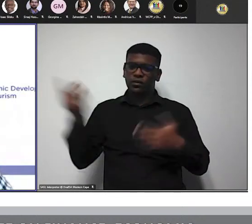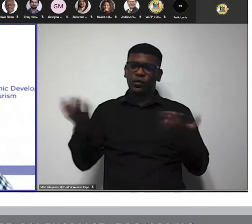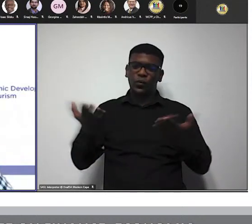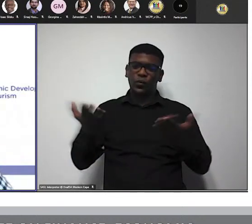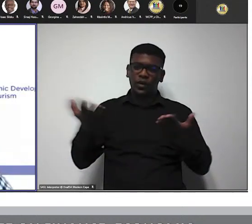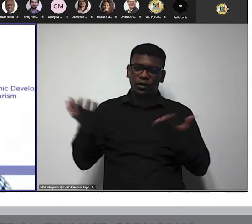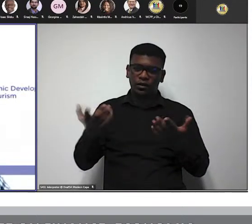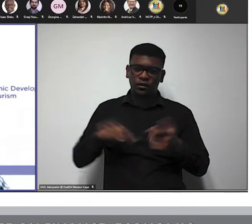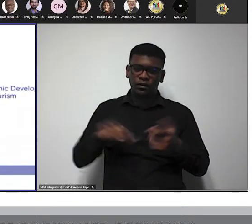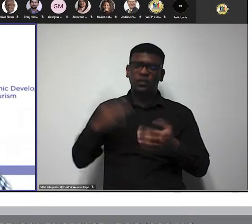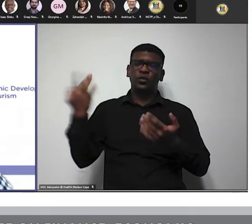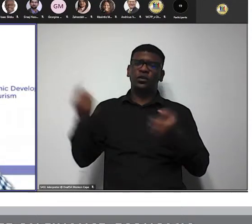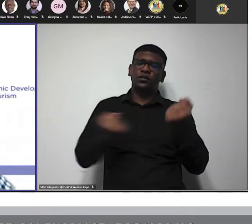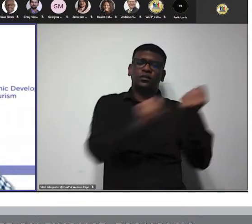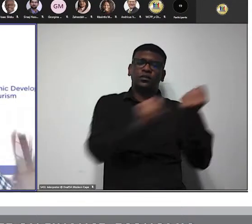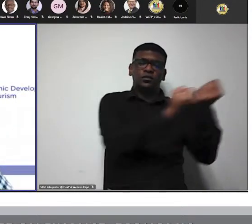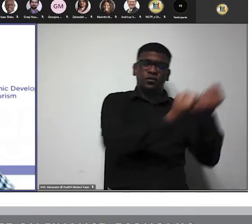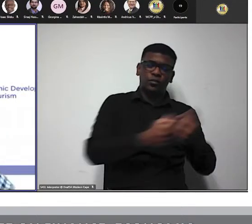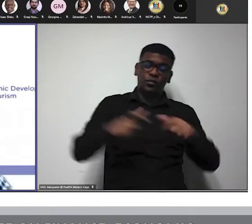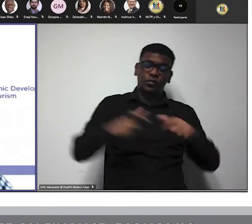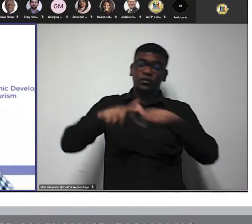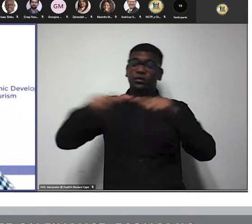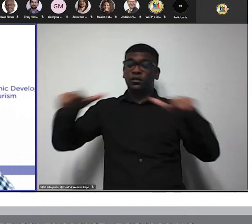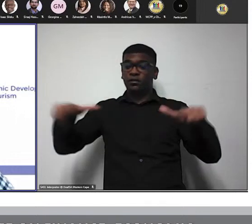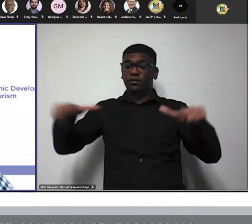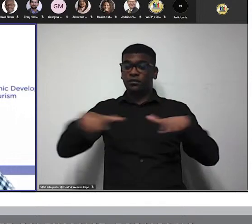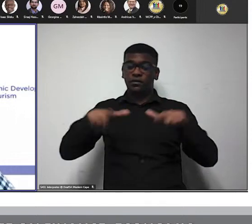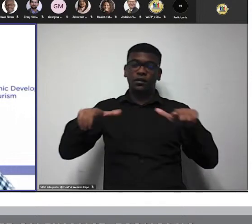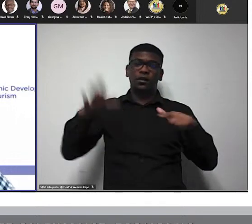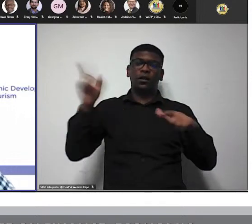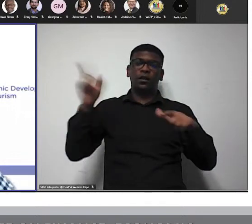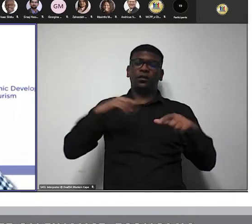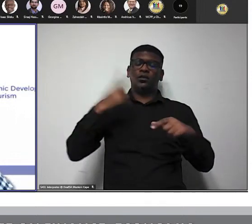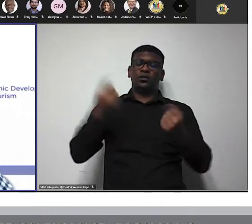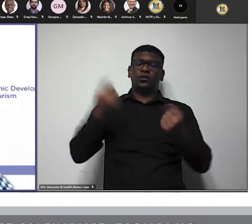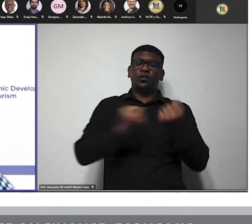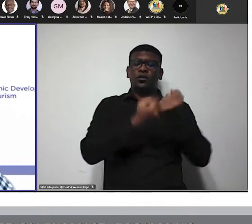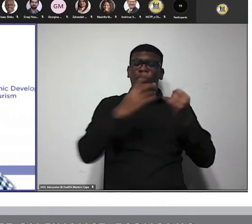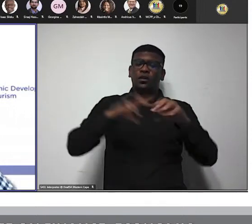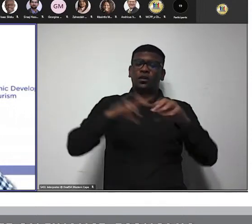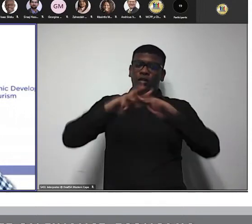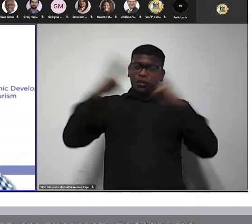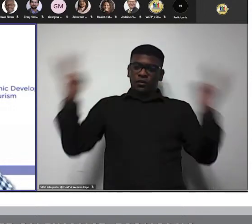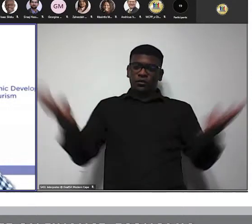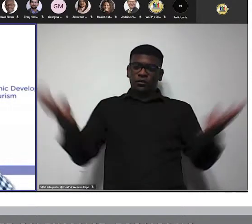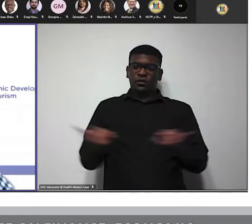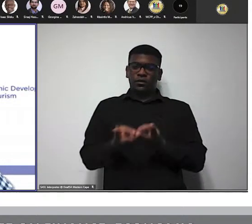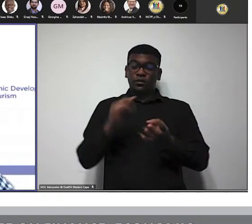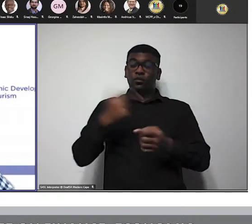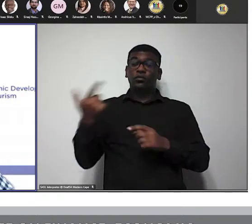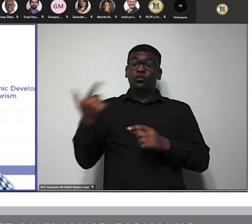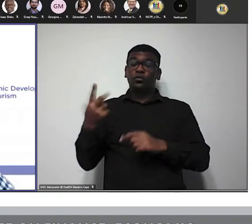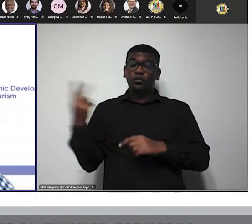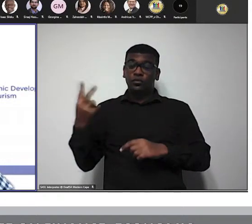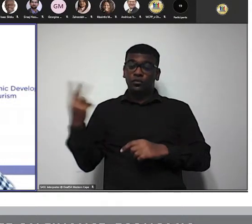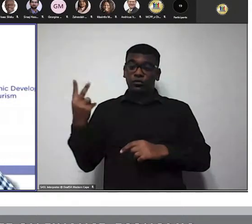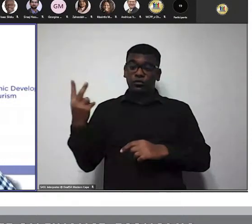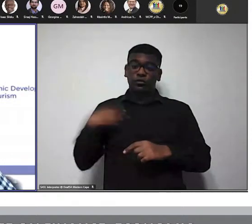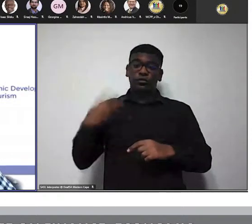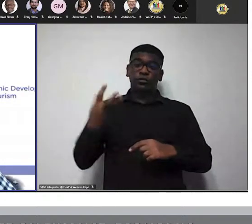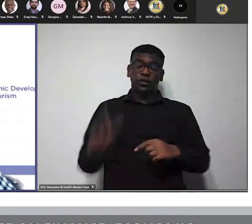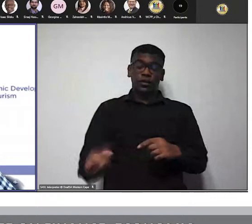what's their support level in terms of accessing different markets across the globe. So what the tool that we have has given us a lens in terms